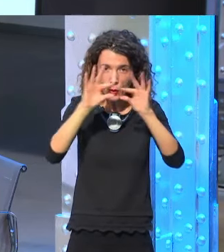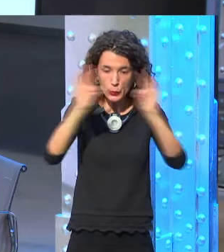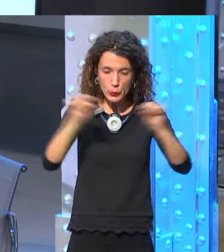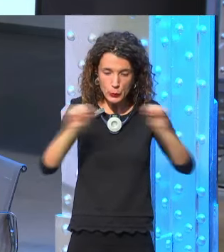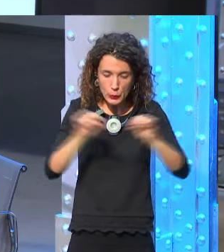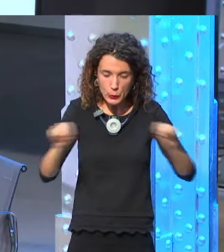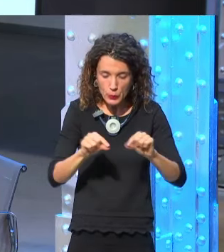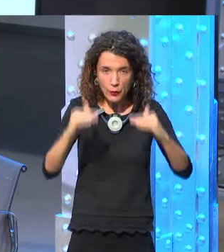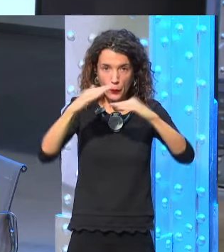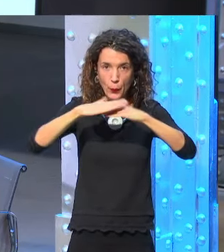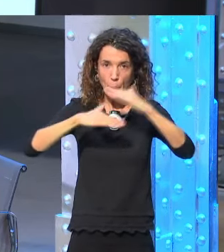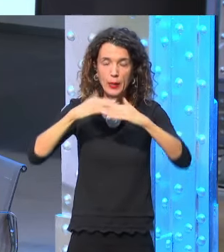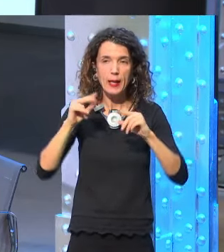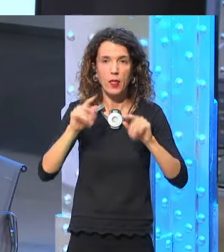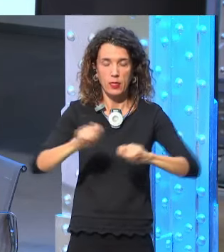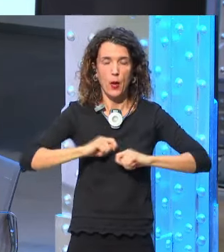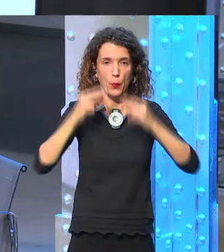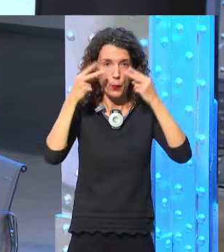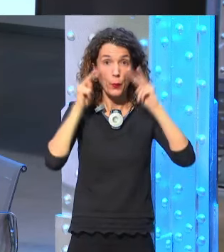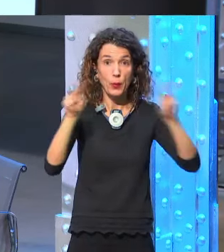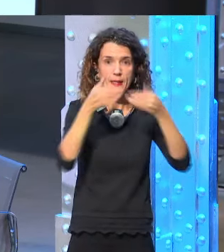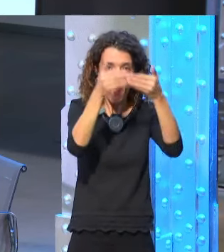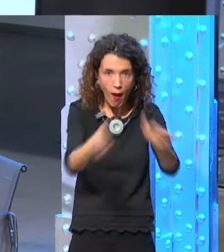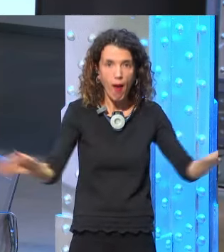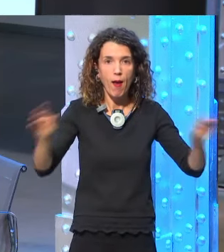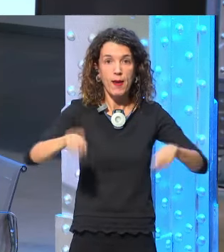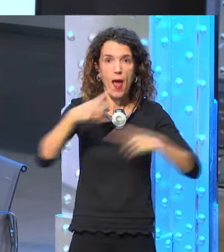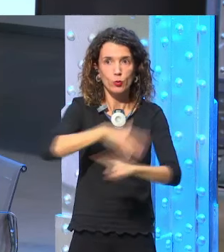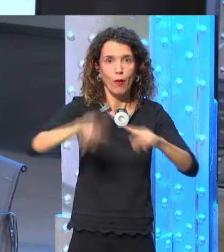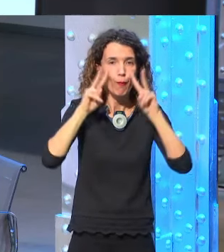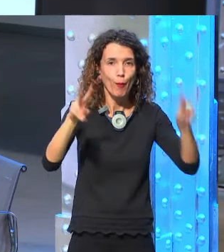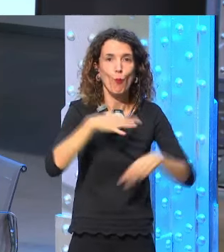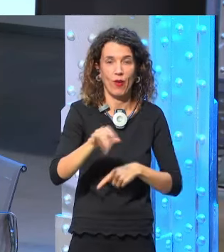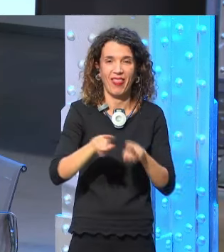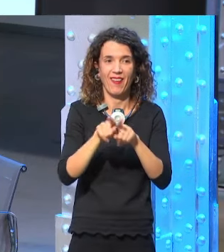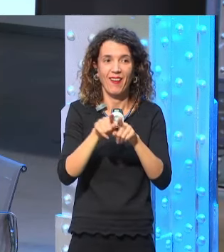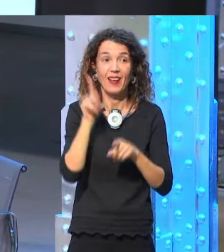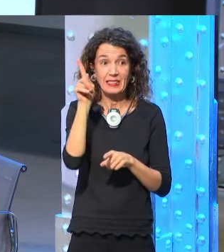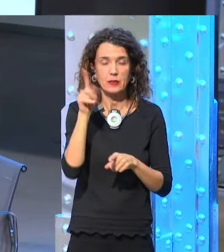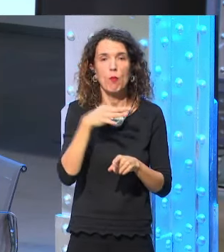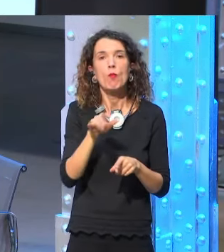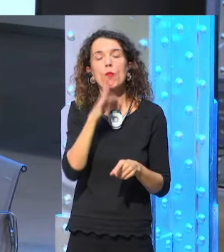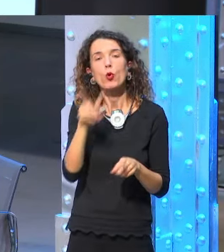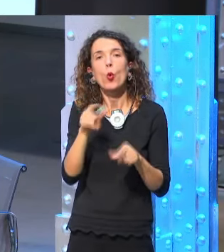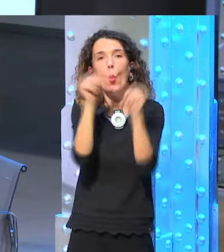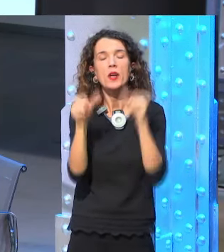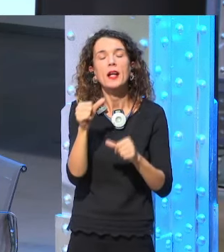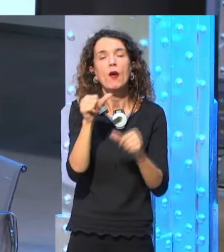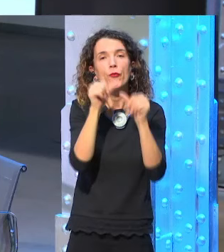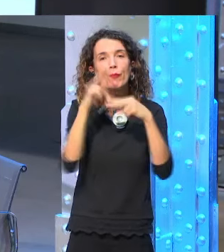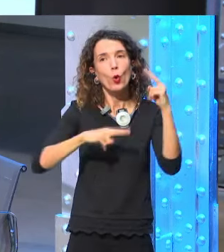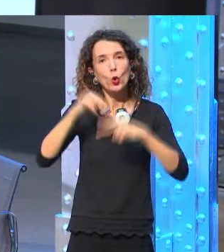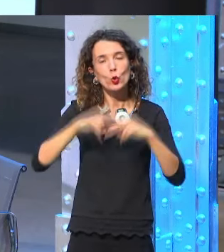nature. And at the same time, the reason why these slats are here is that's the only way that we could build such a house in this zone, because the